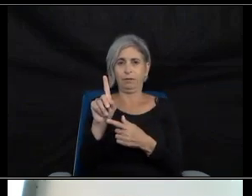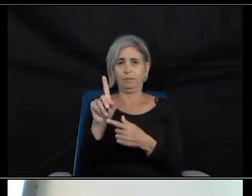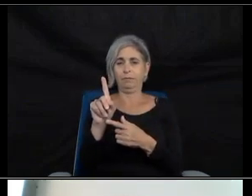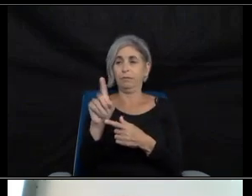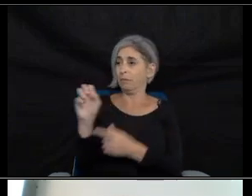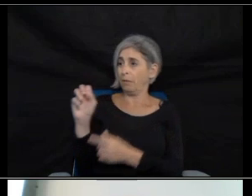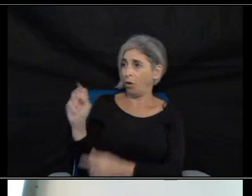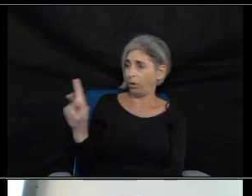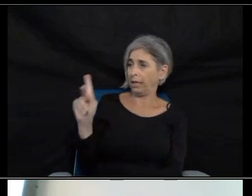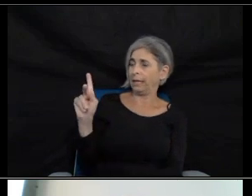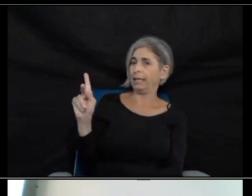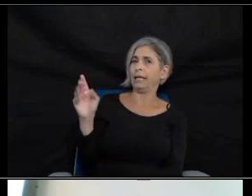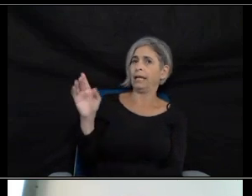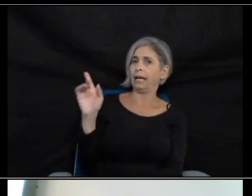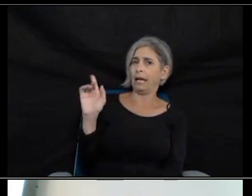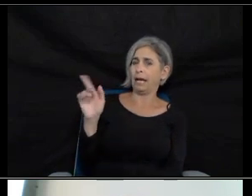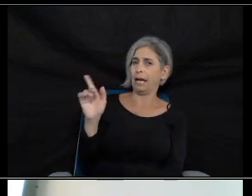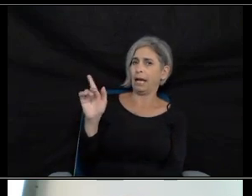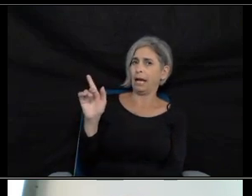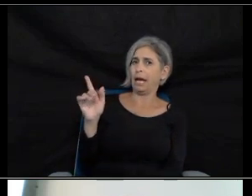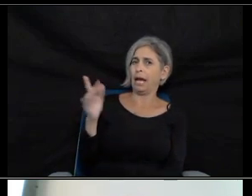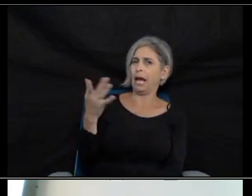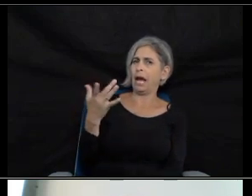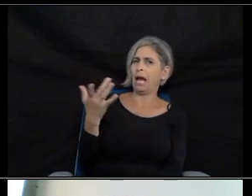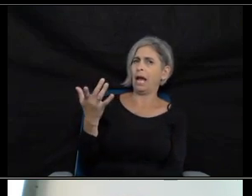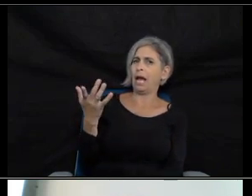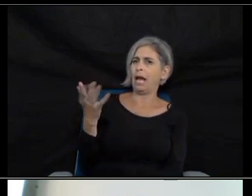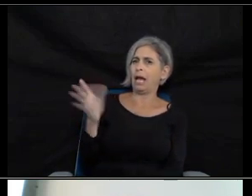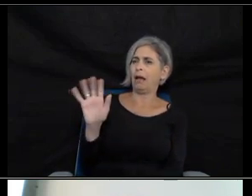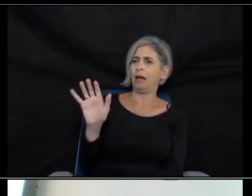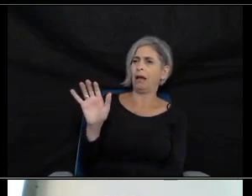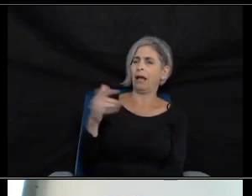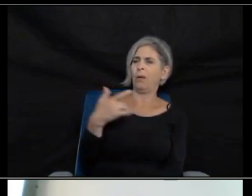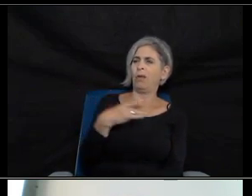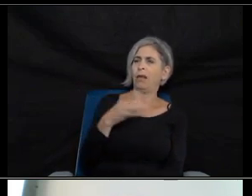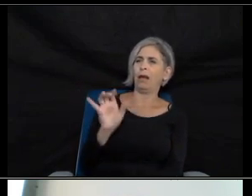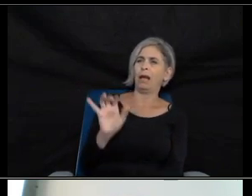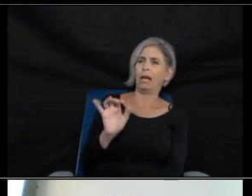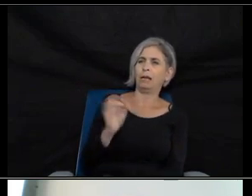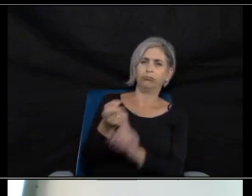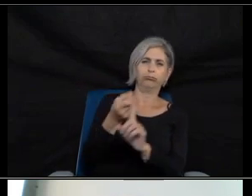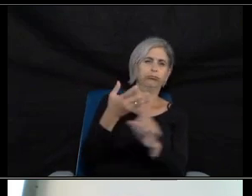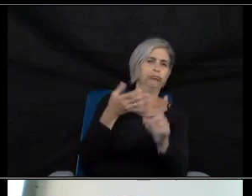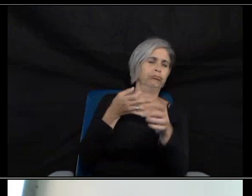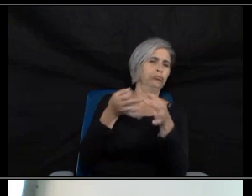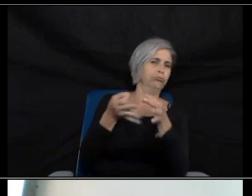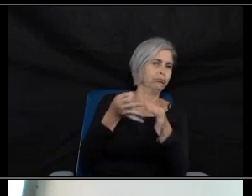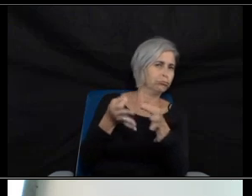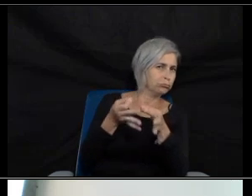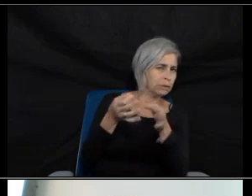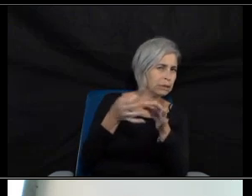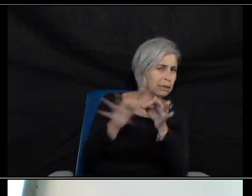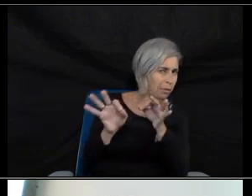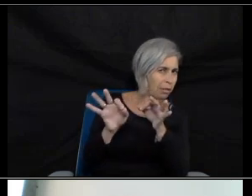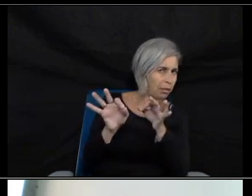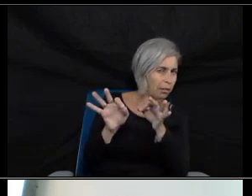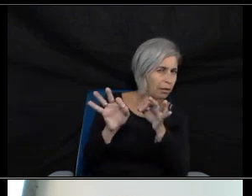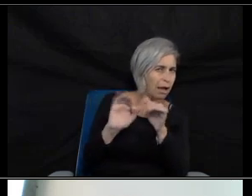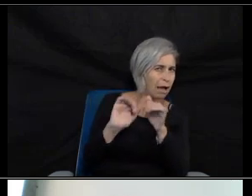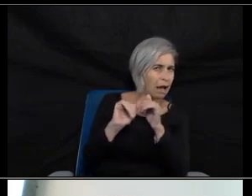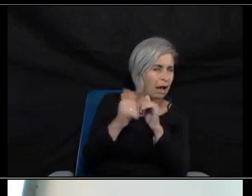Okay. I would just like for someone to explain in layman's terms how